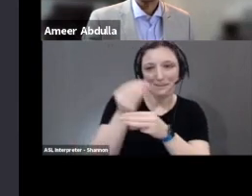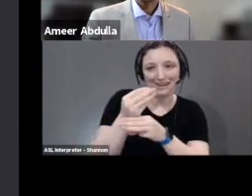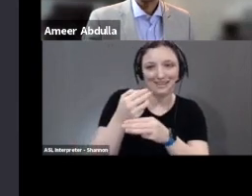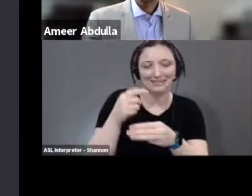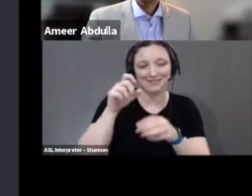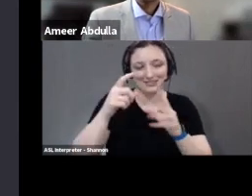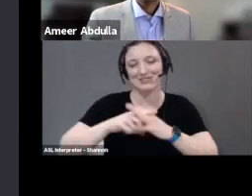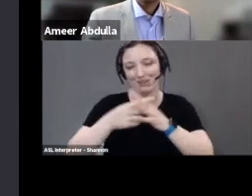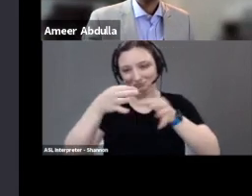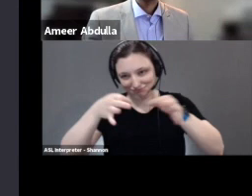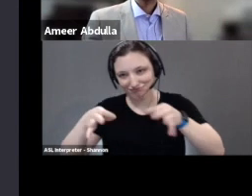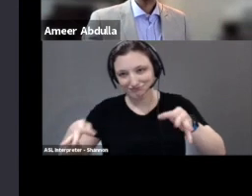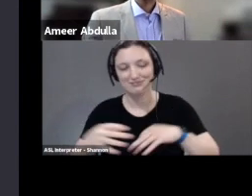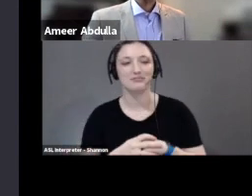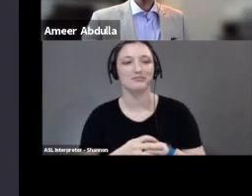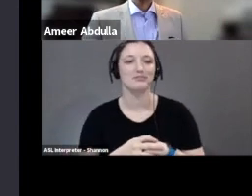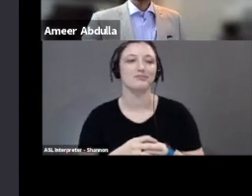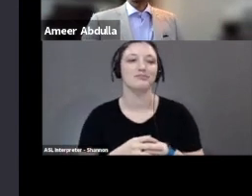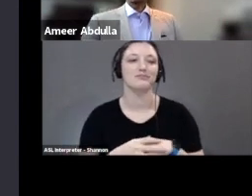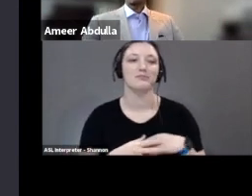here. So we've